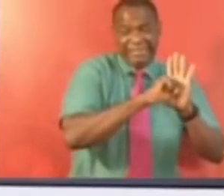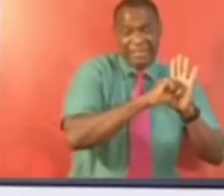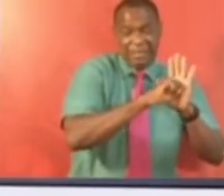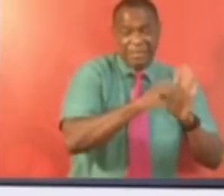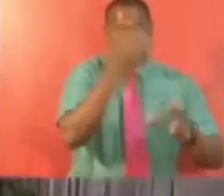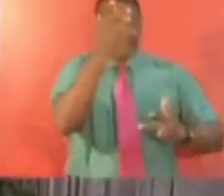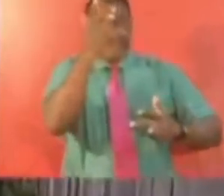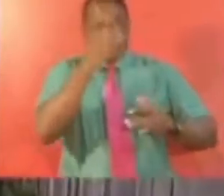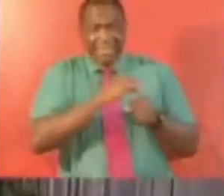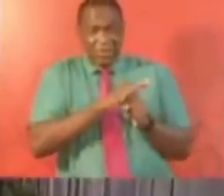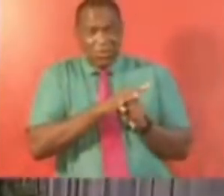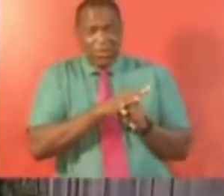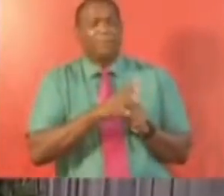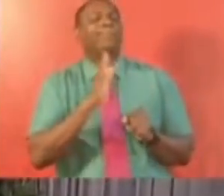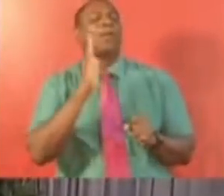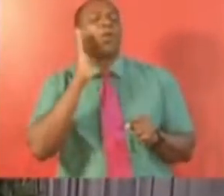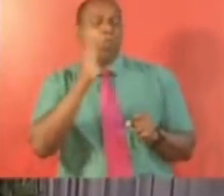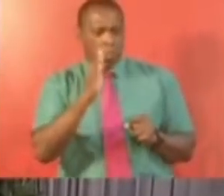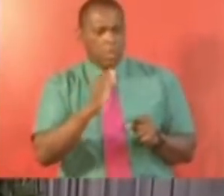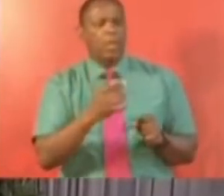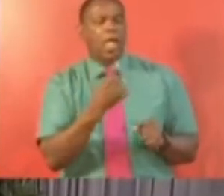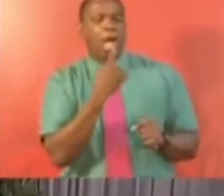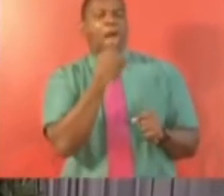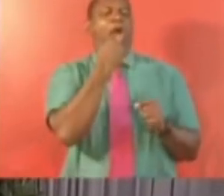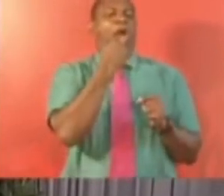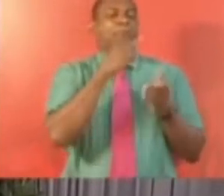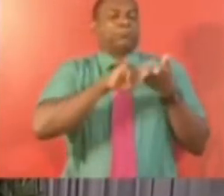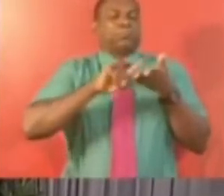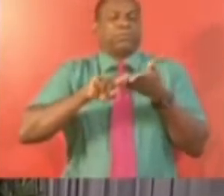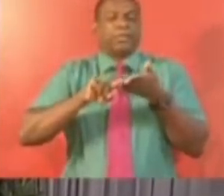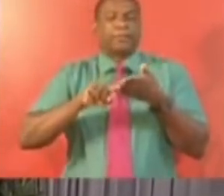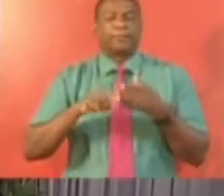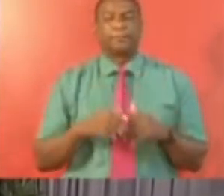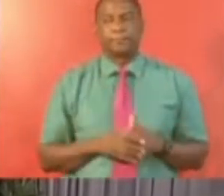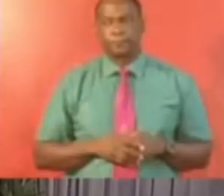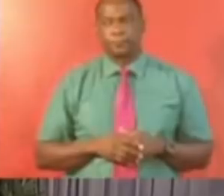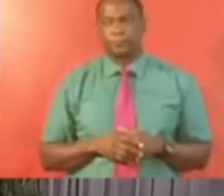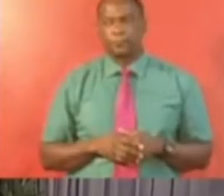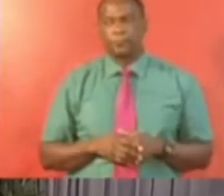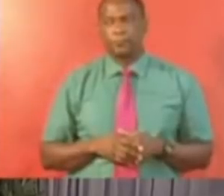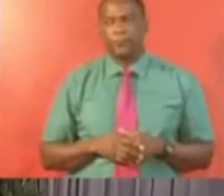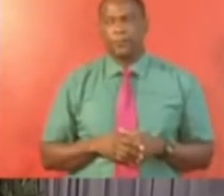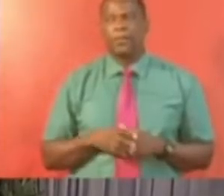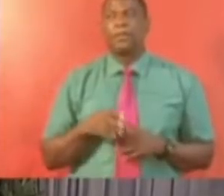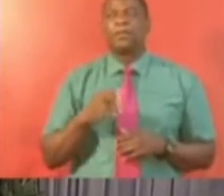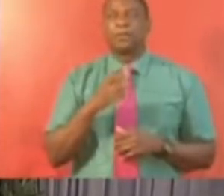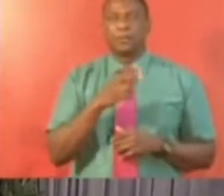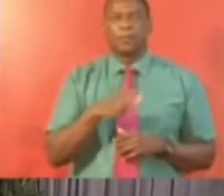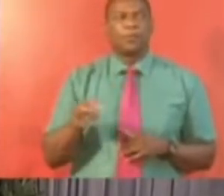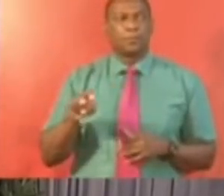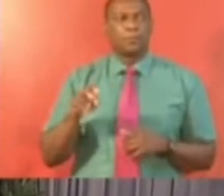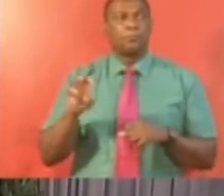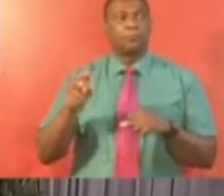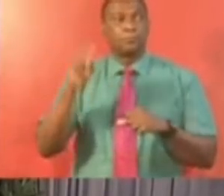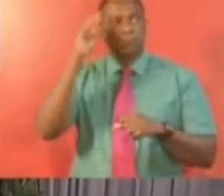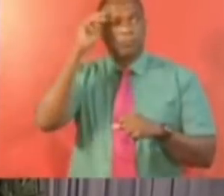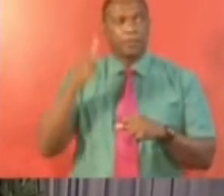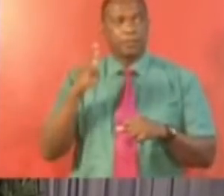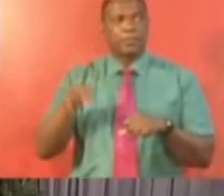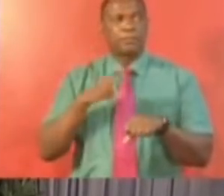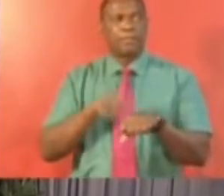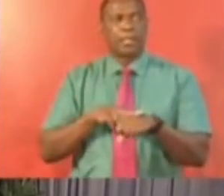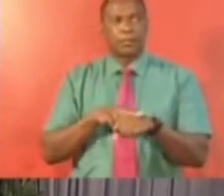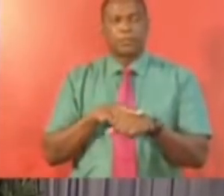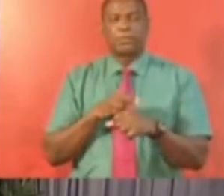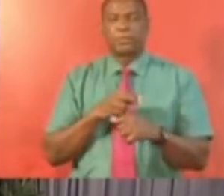point. Thank you, Candice. Thank you very much, CMO. And we go now to the Minister of National Security before we take questions